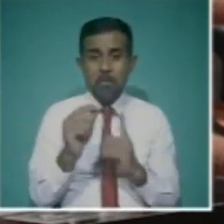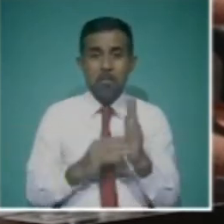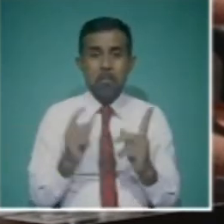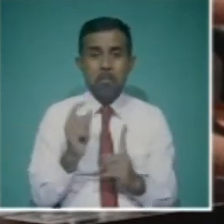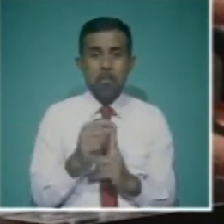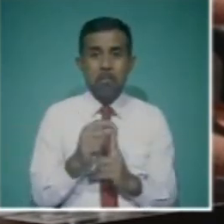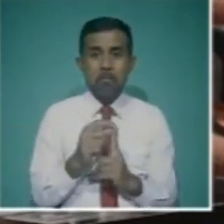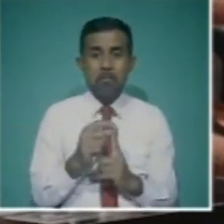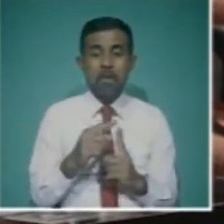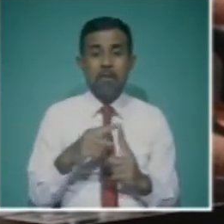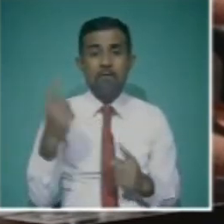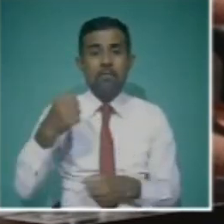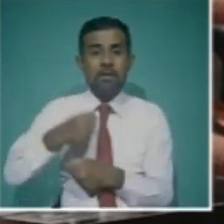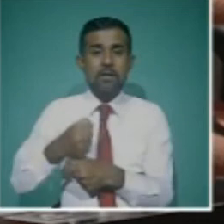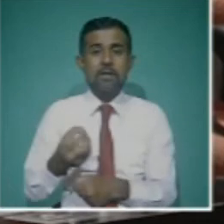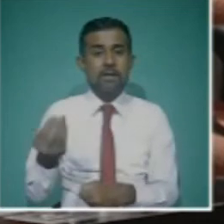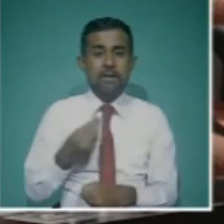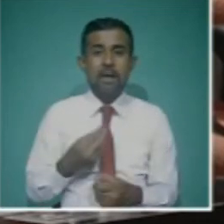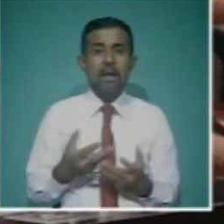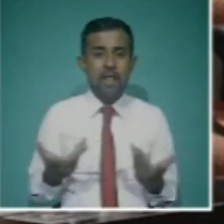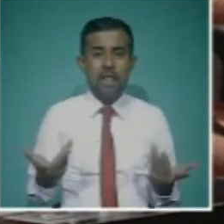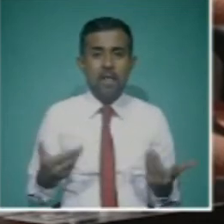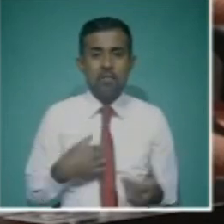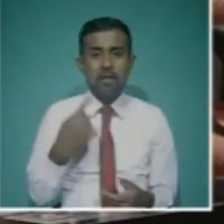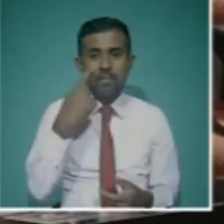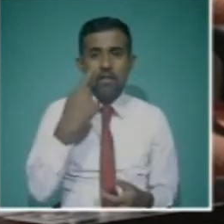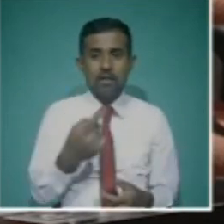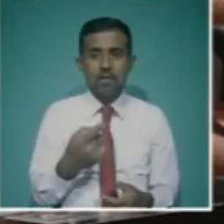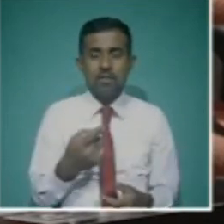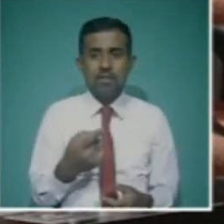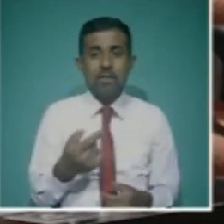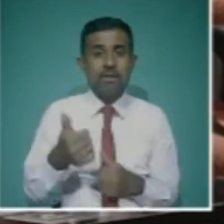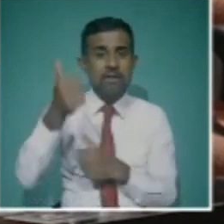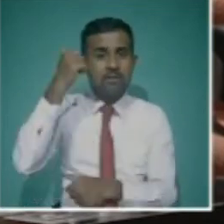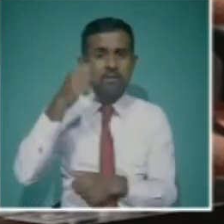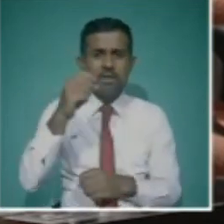time's defense allocation is 14% more than last time.